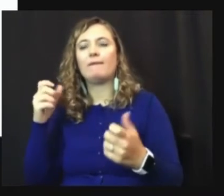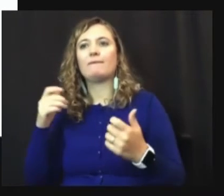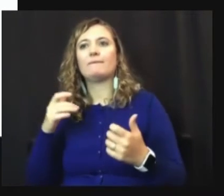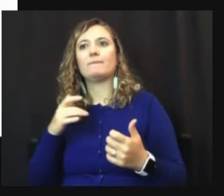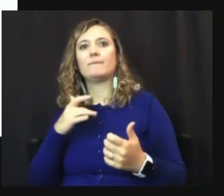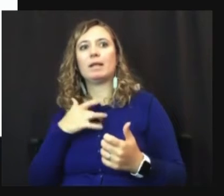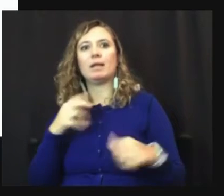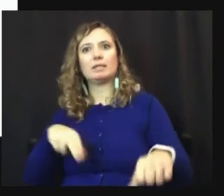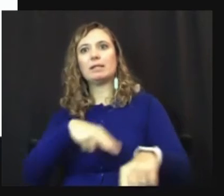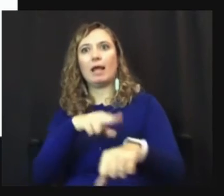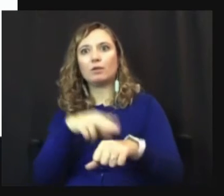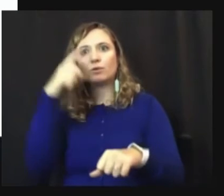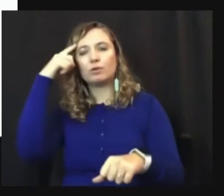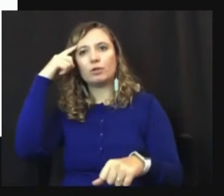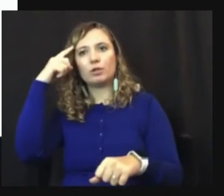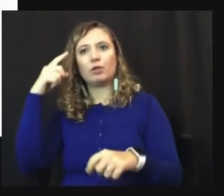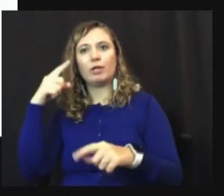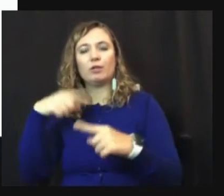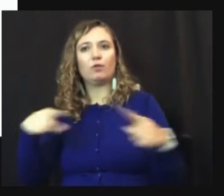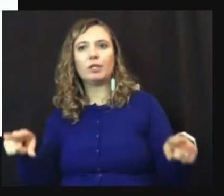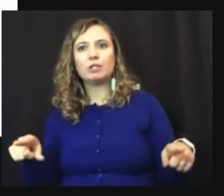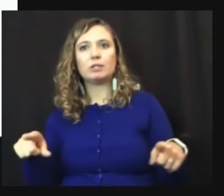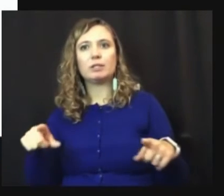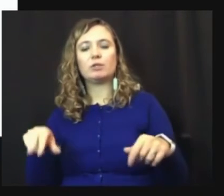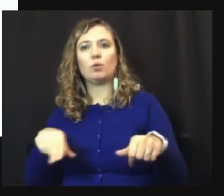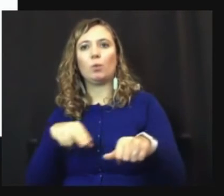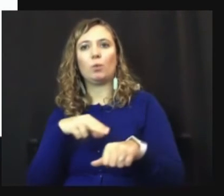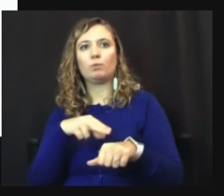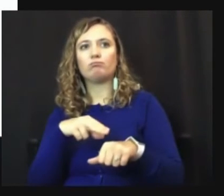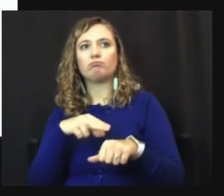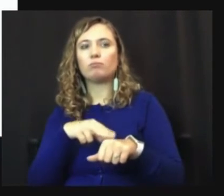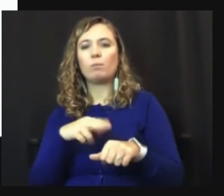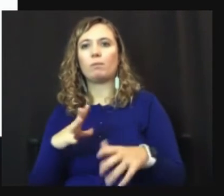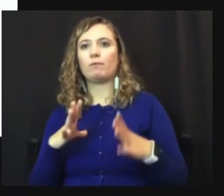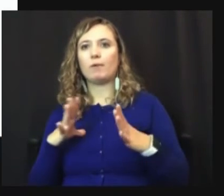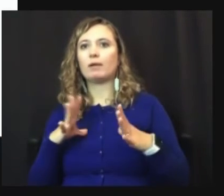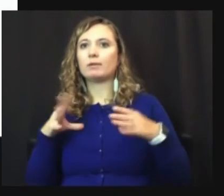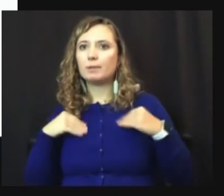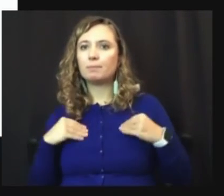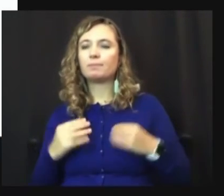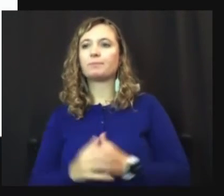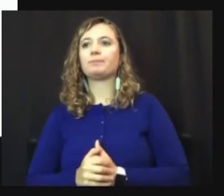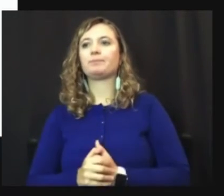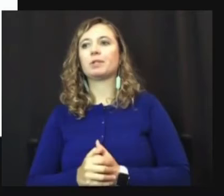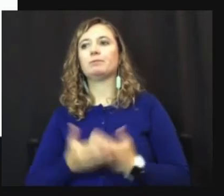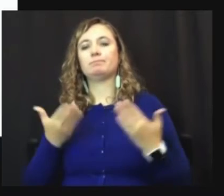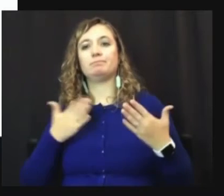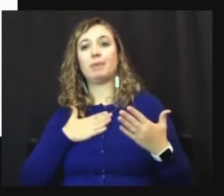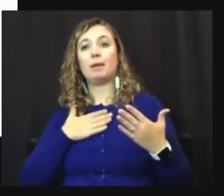I'm here today. And this is a bit of my personal mission when it comes to stimming.